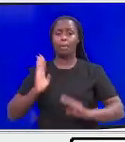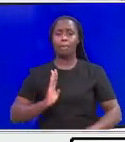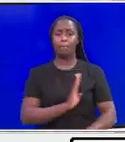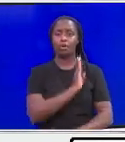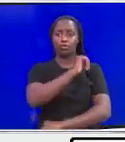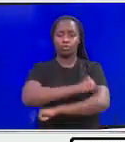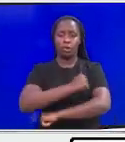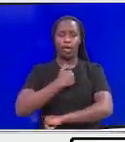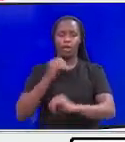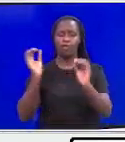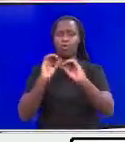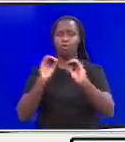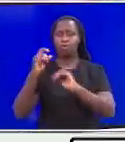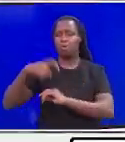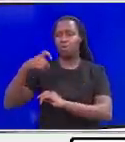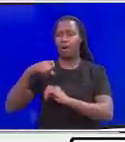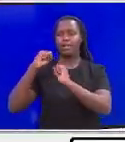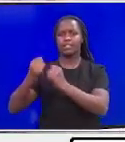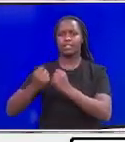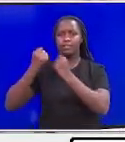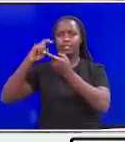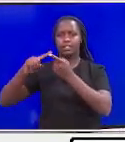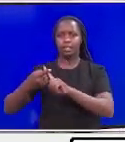the required safety standards for students.